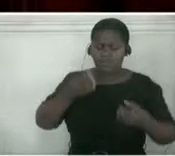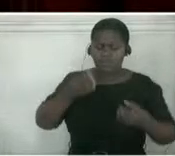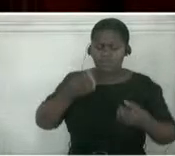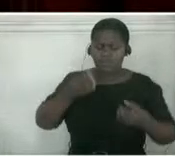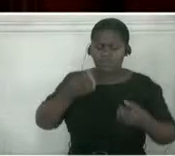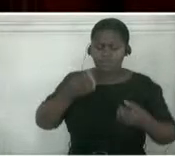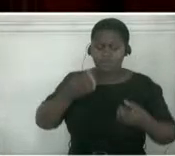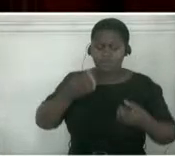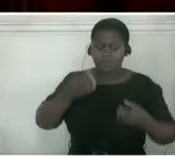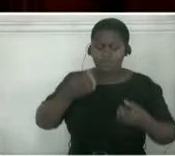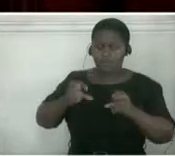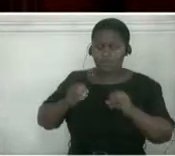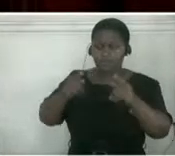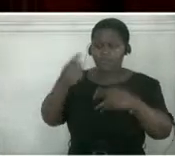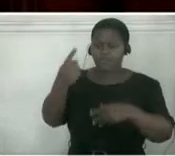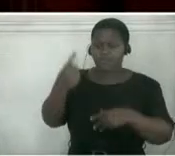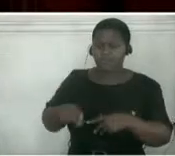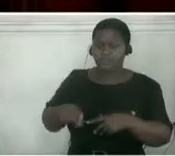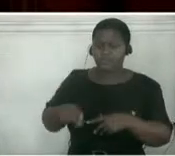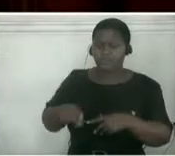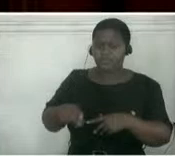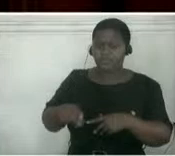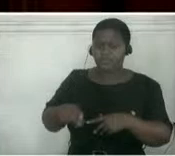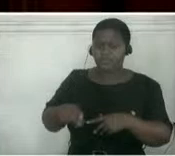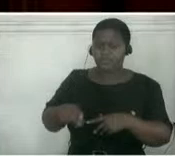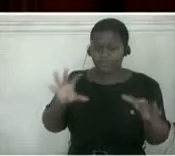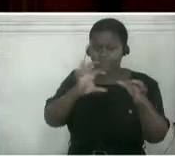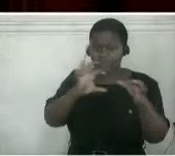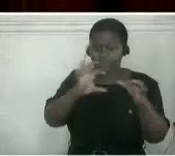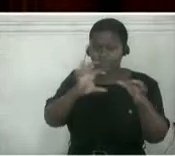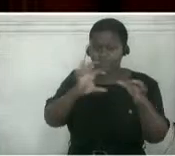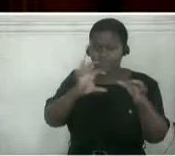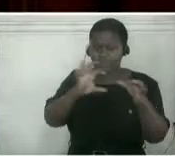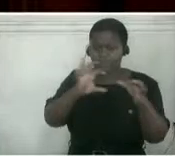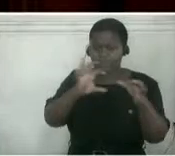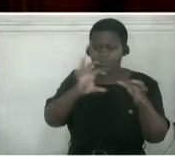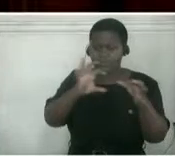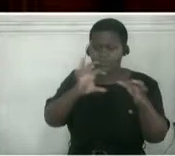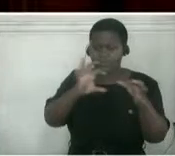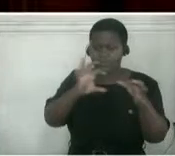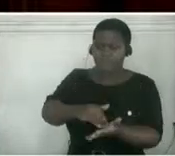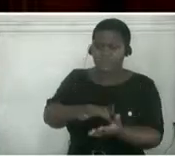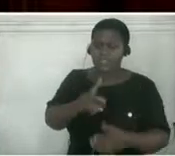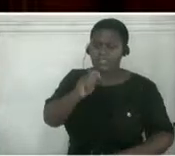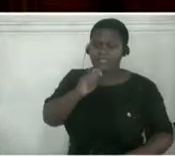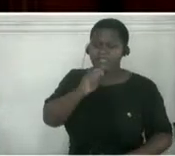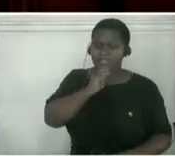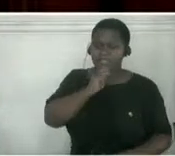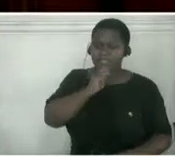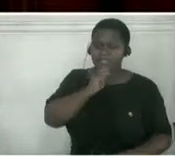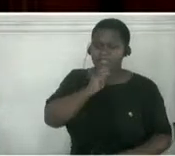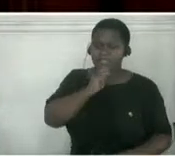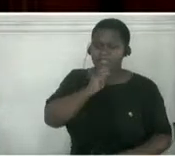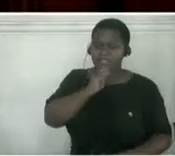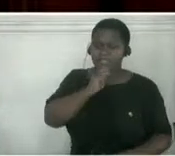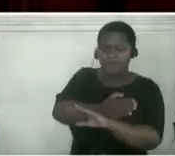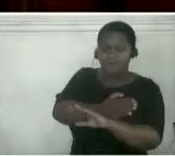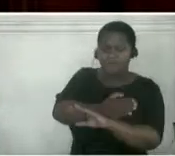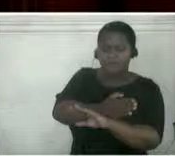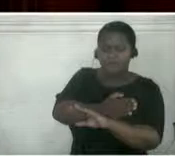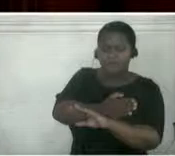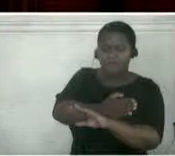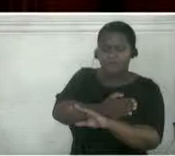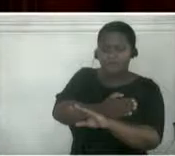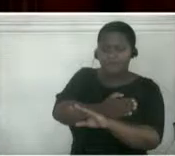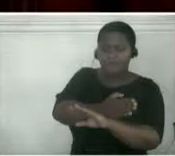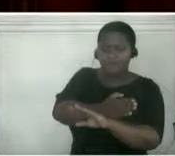abantu bakithi abasemakhaya. Bethi befika nje ekseni. Bengakaqali ngisho ukusebenza sebeqala